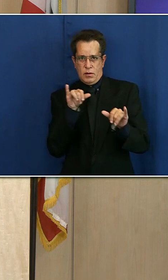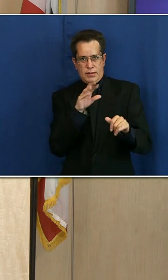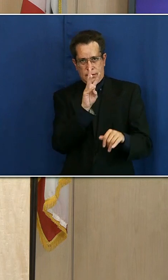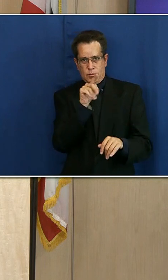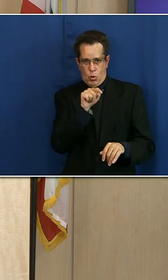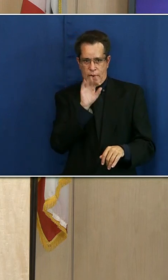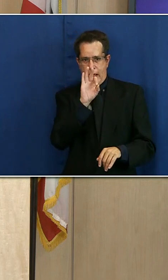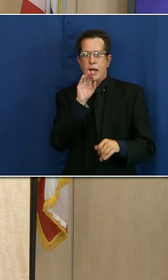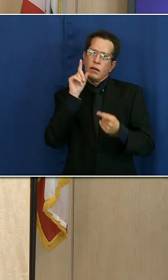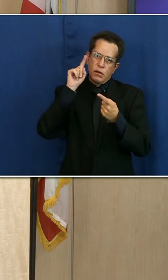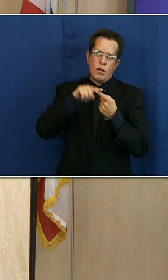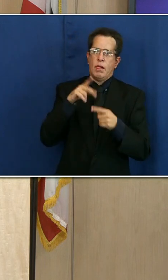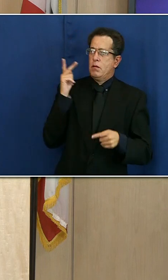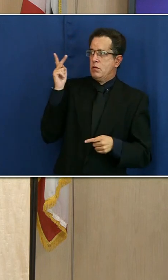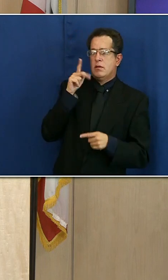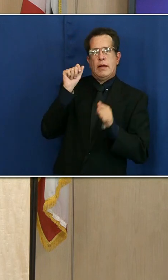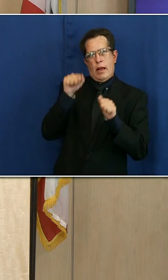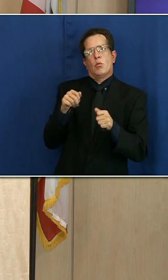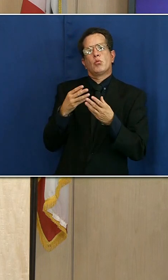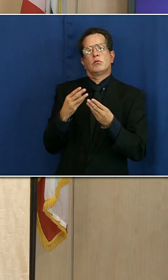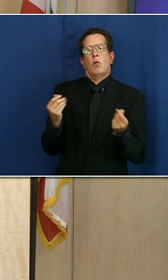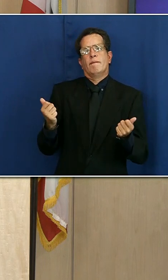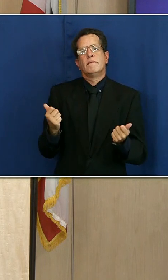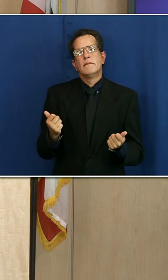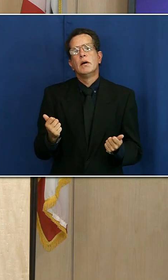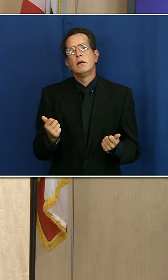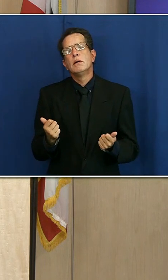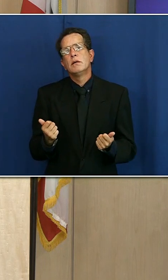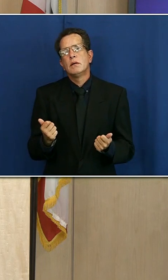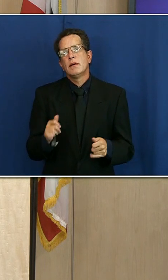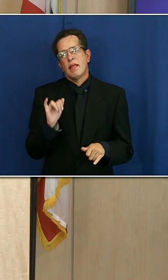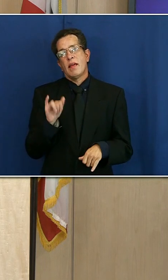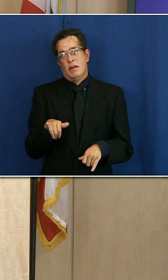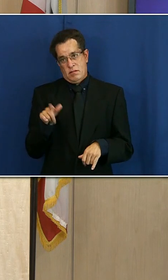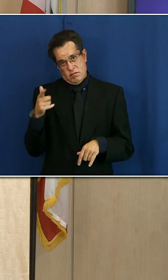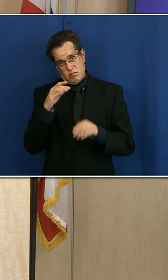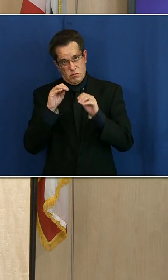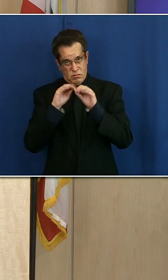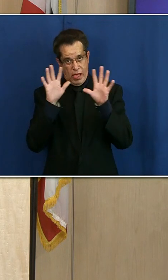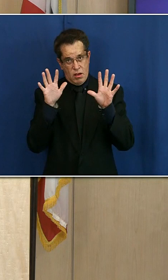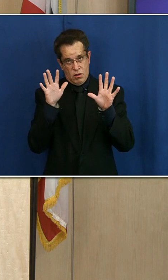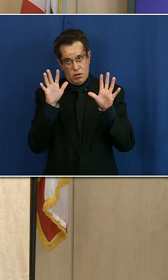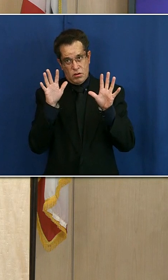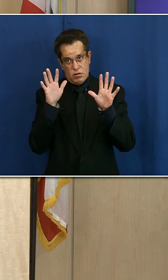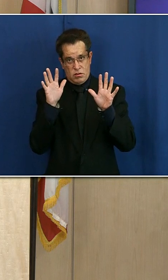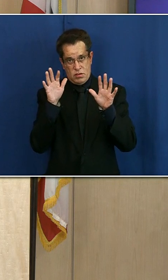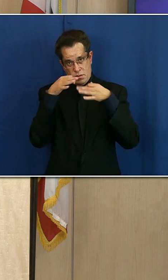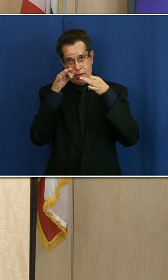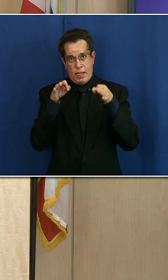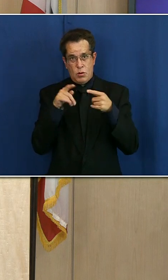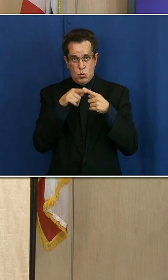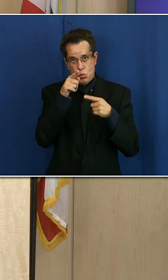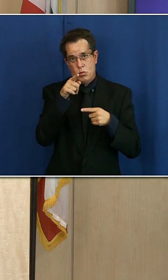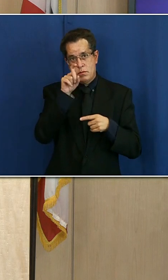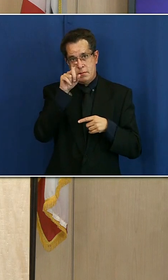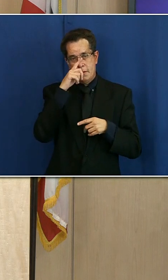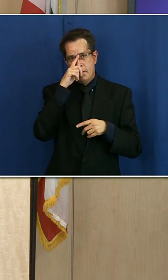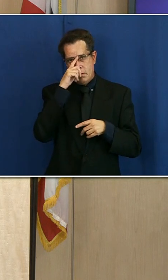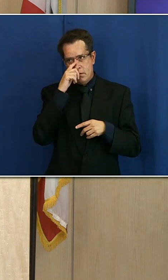whole process can be adjudicated. Does that explain and answer your